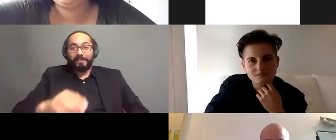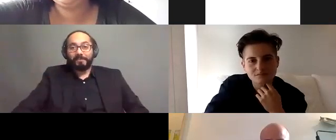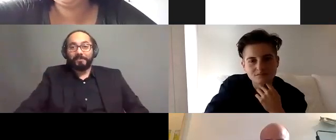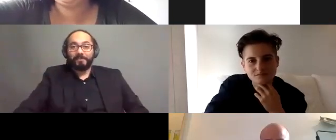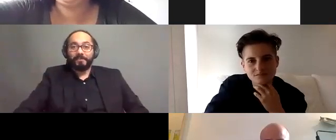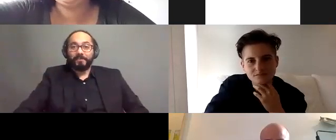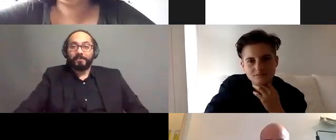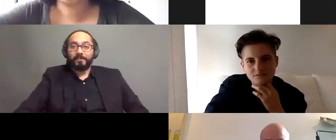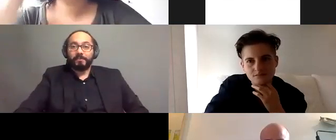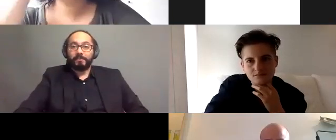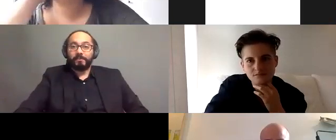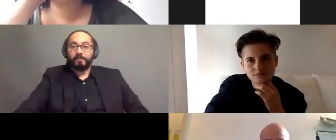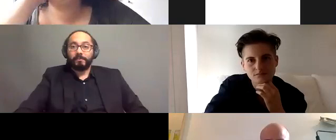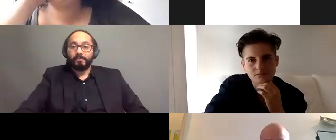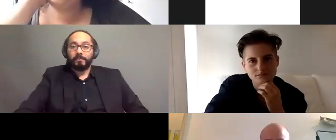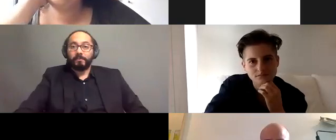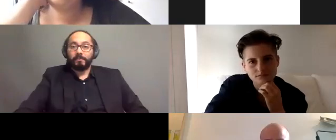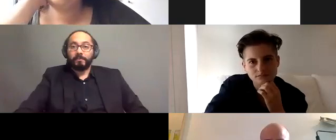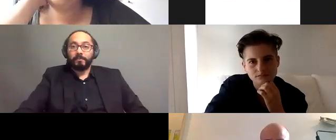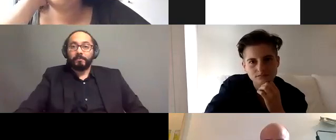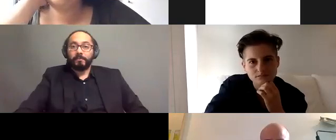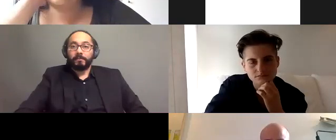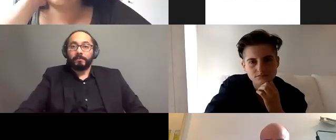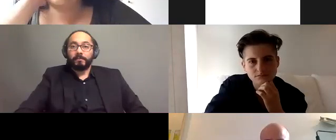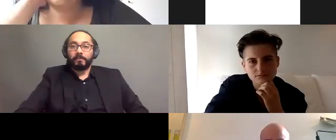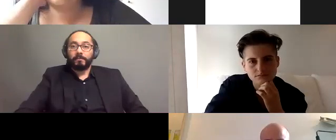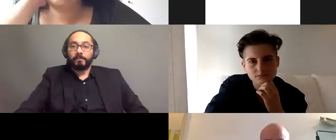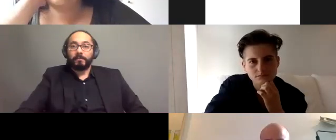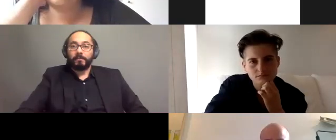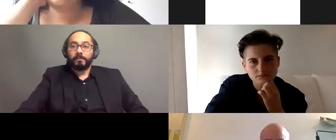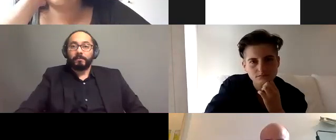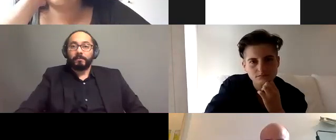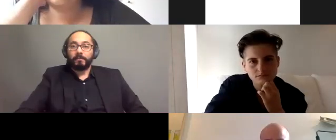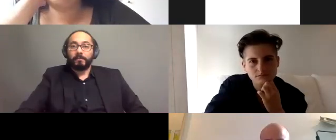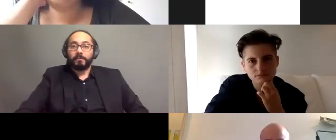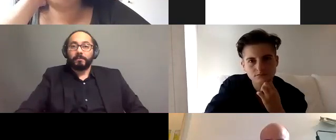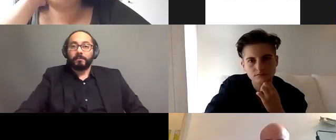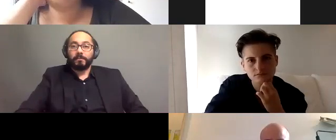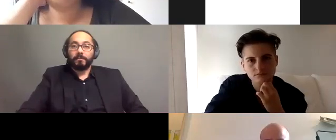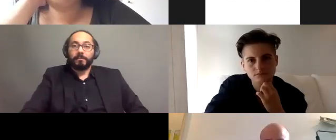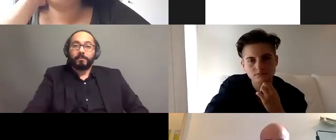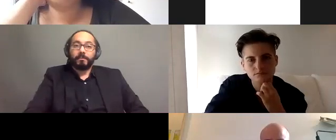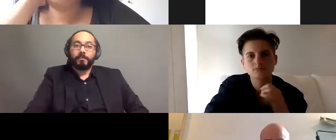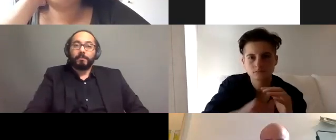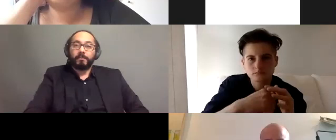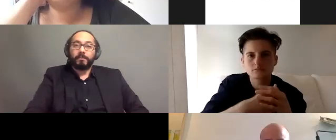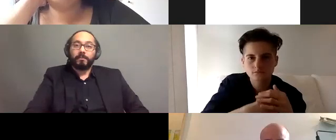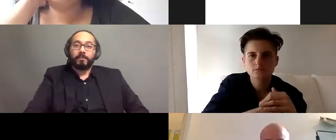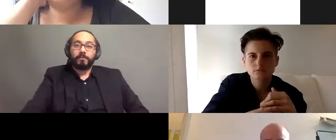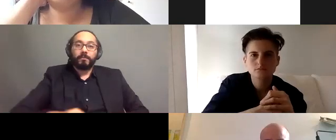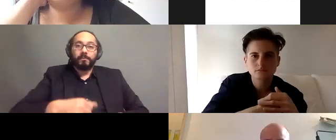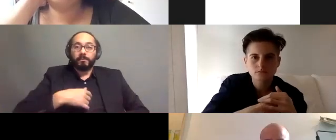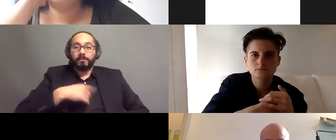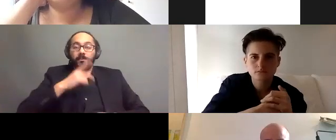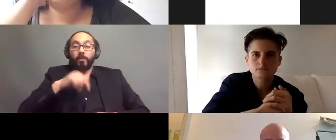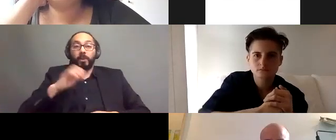I guess in a sense too, I might hop in on that. I try to find stories that resonate with people. Storytelling is a huge component of all